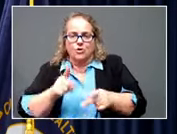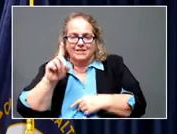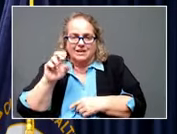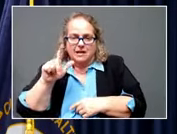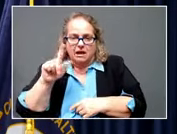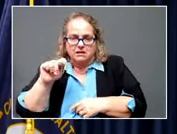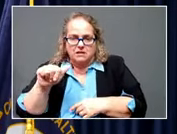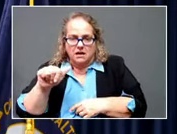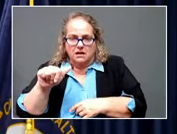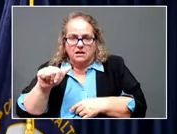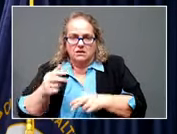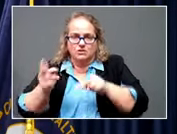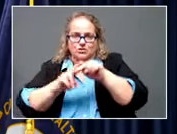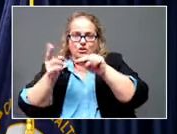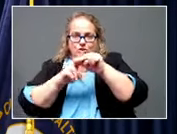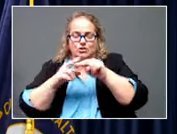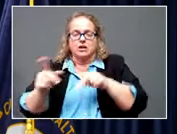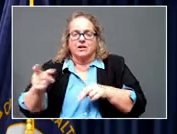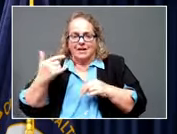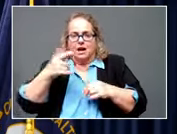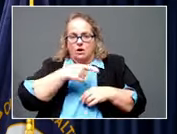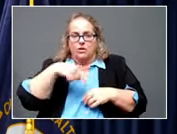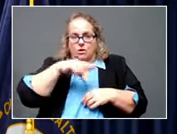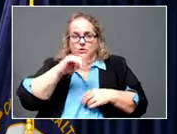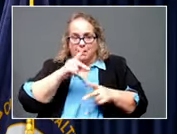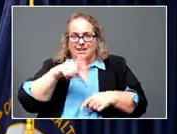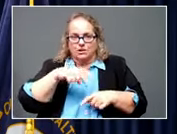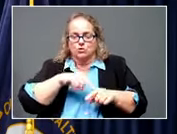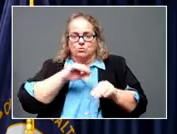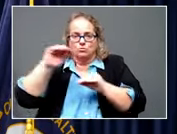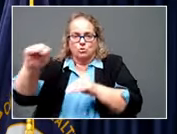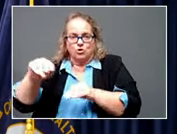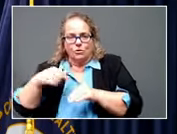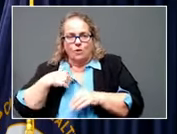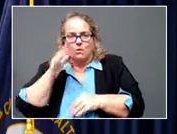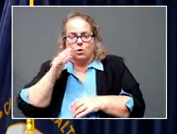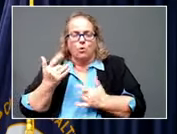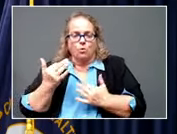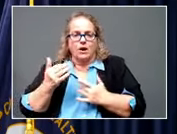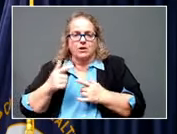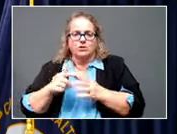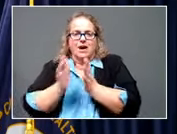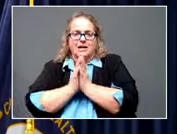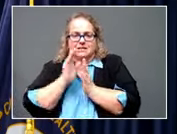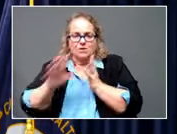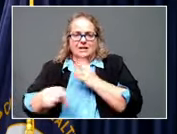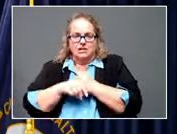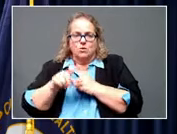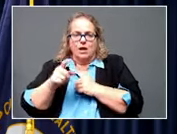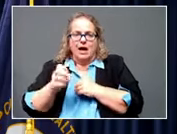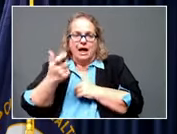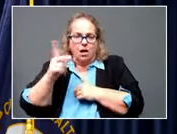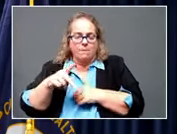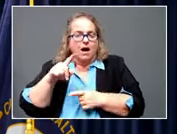need to be right now. We're going to try to hold off on asking for additional help until it's absolutely necessary with how hard other places